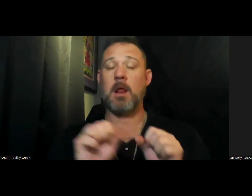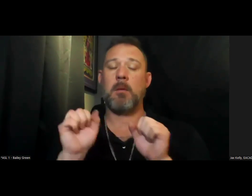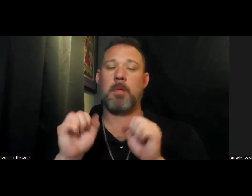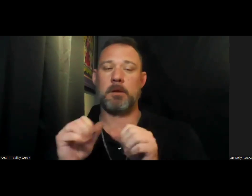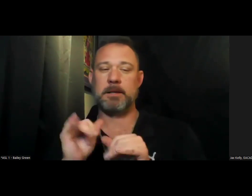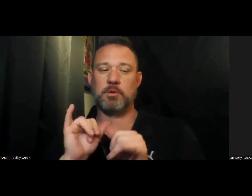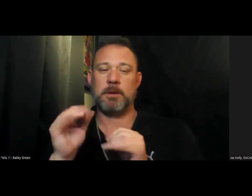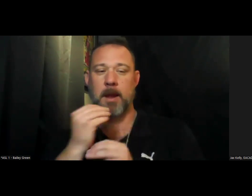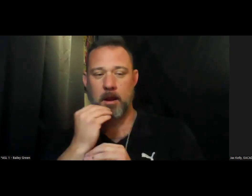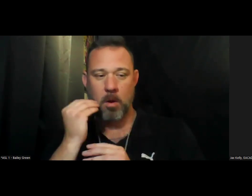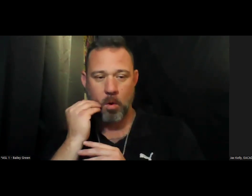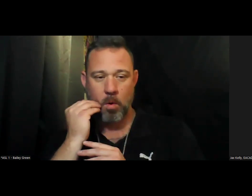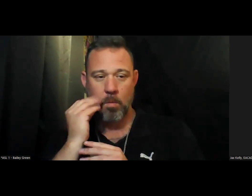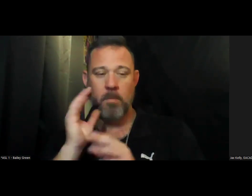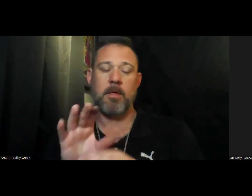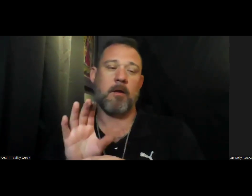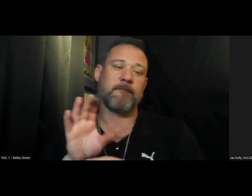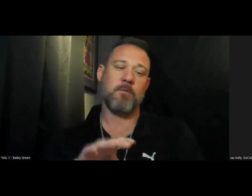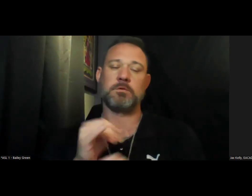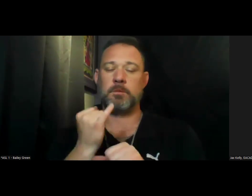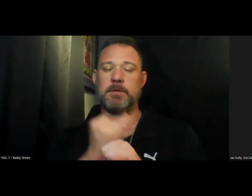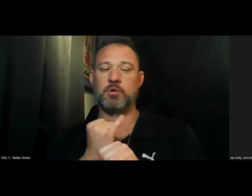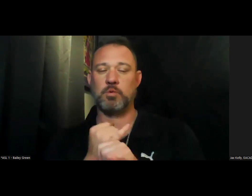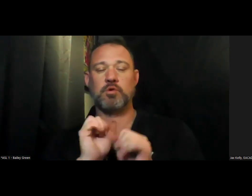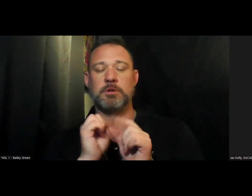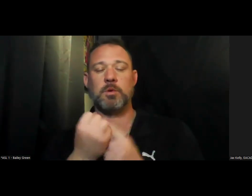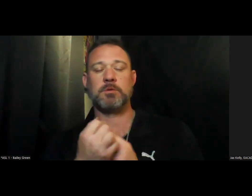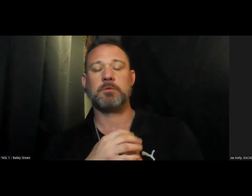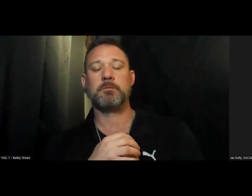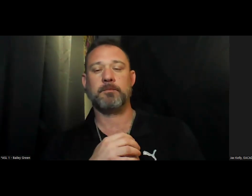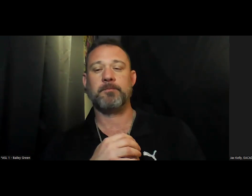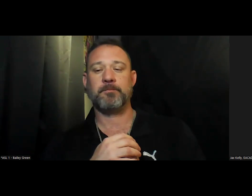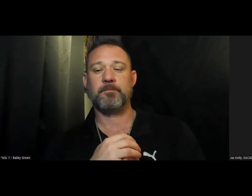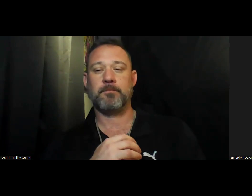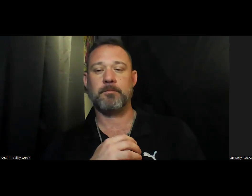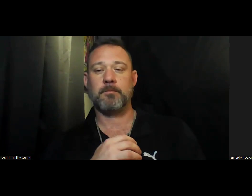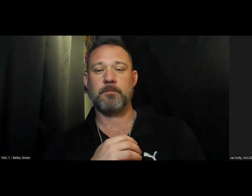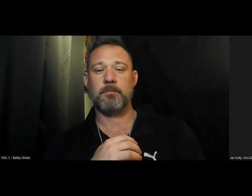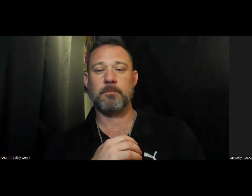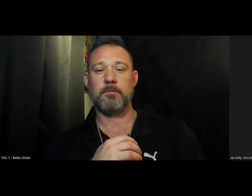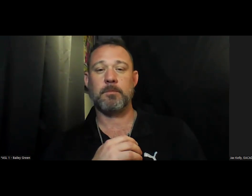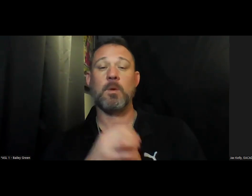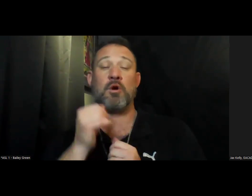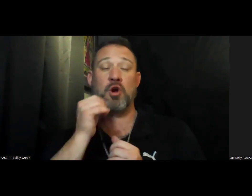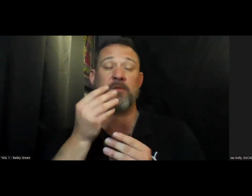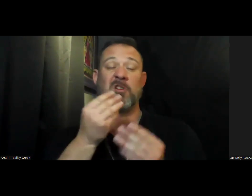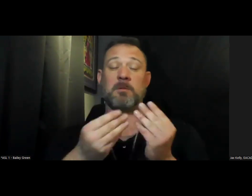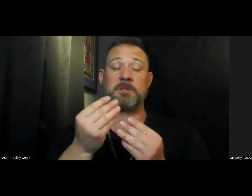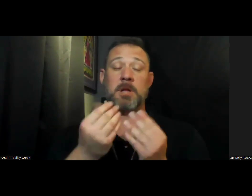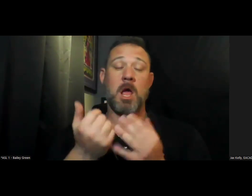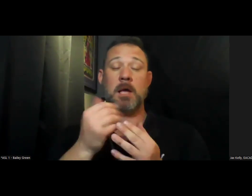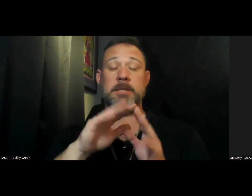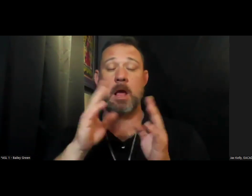at home rather than being forced into institutional settings. We heard from someone living in subsidized housing for seniors and people